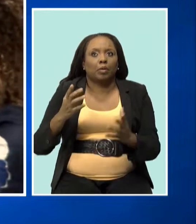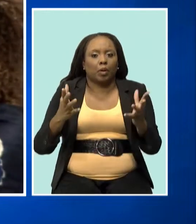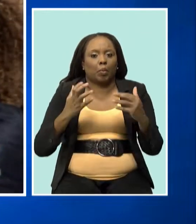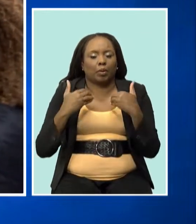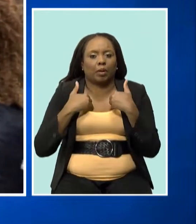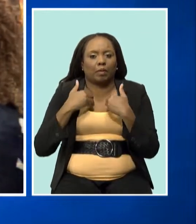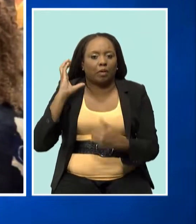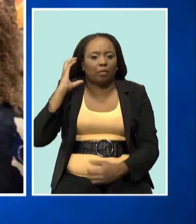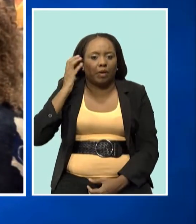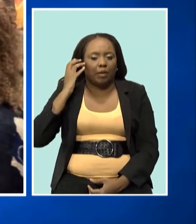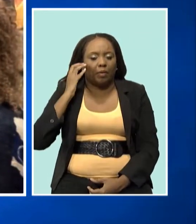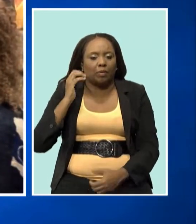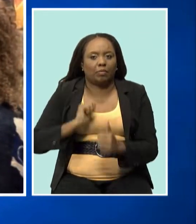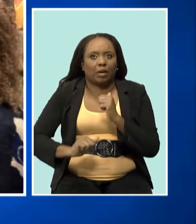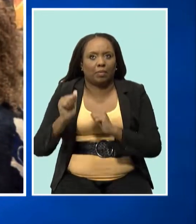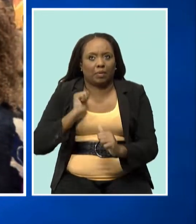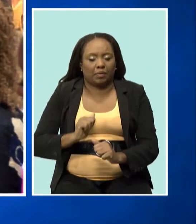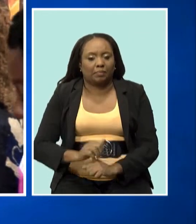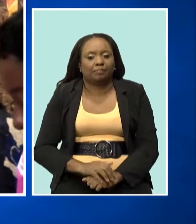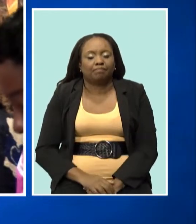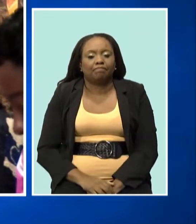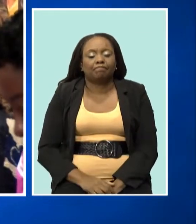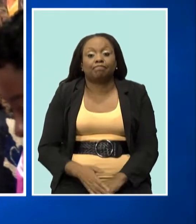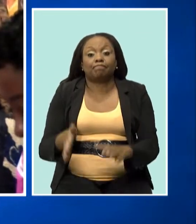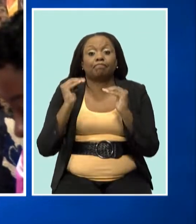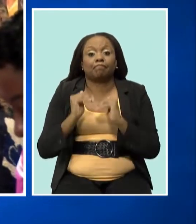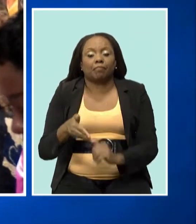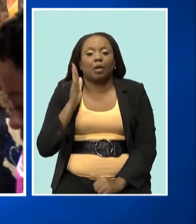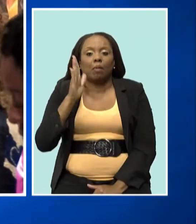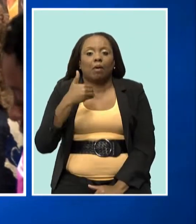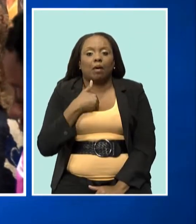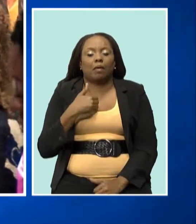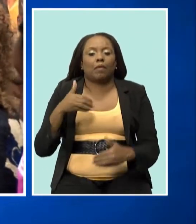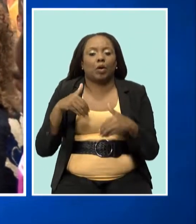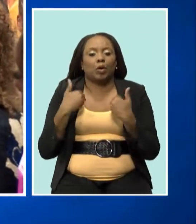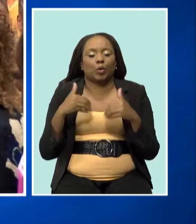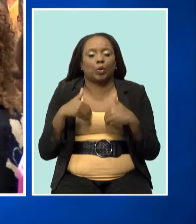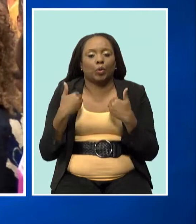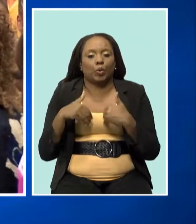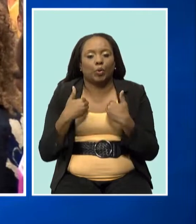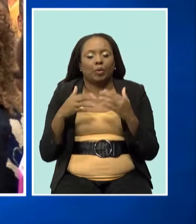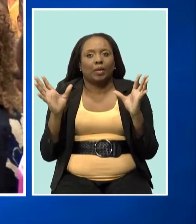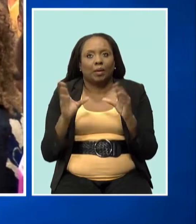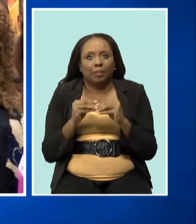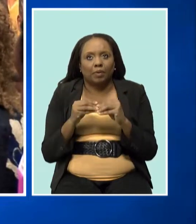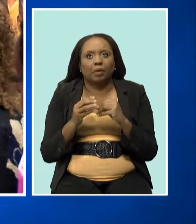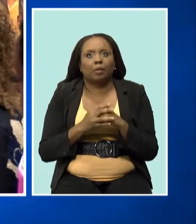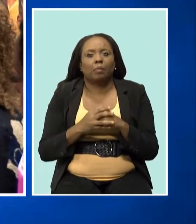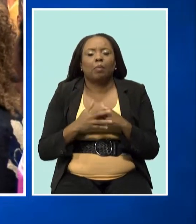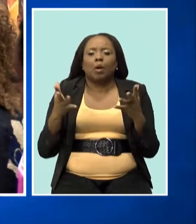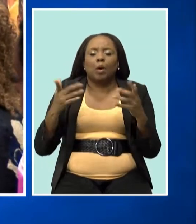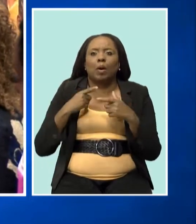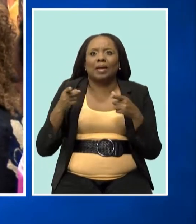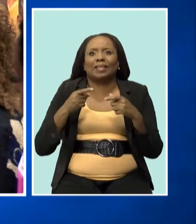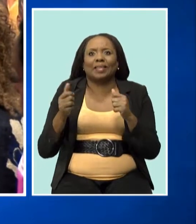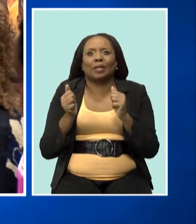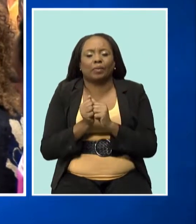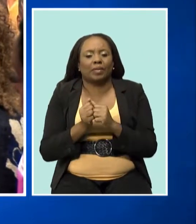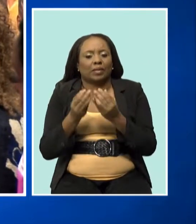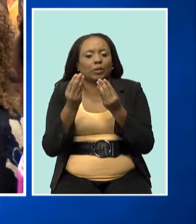that an incident could occur when a child is pretty much a baby and not be tried until the person is fairly